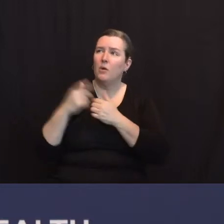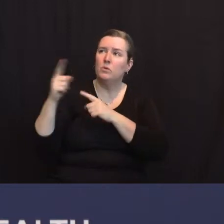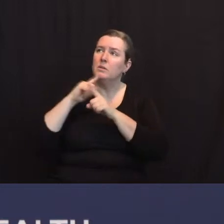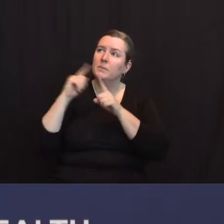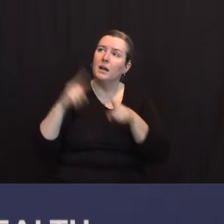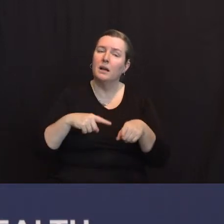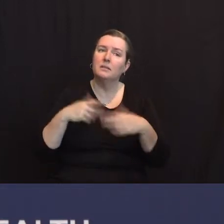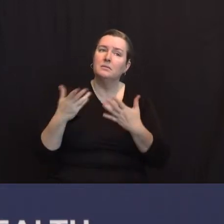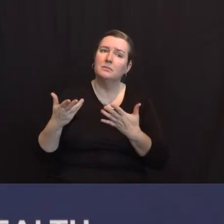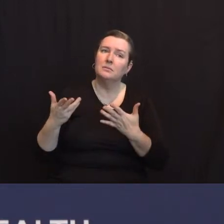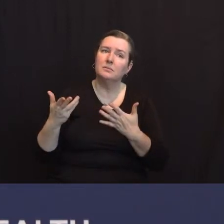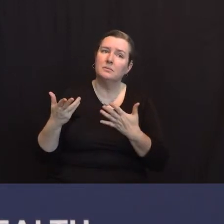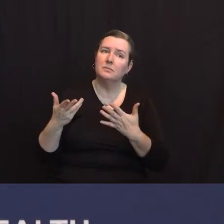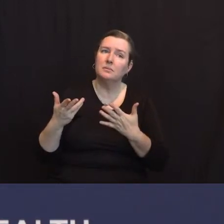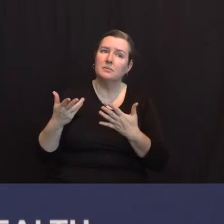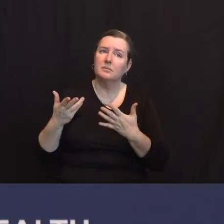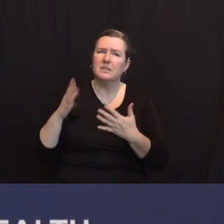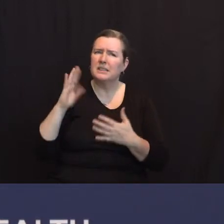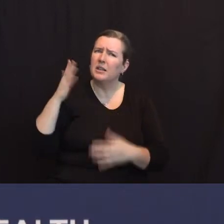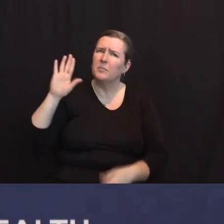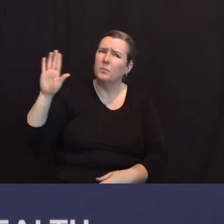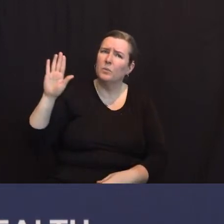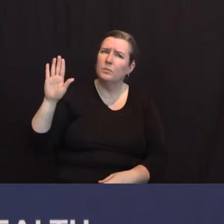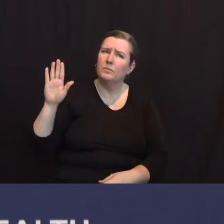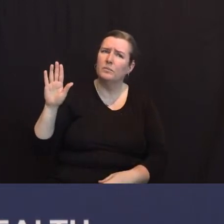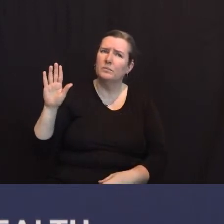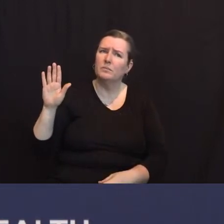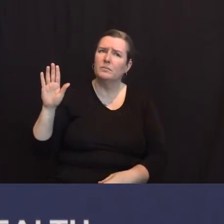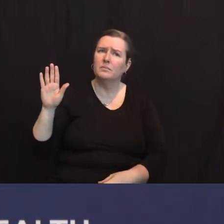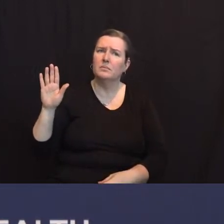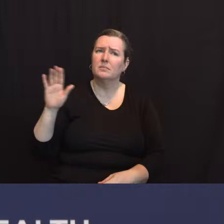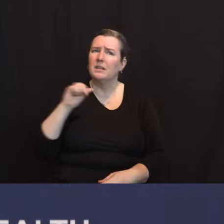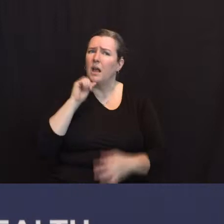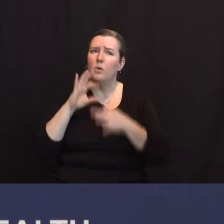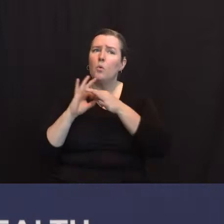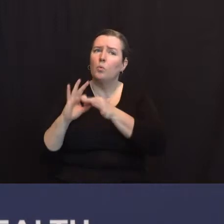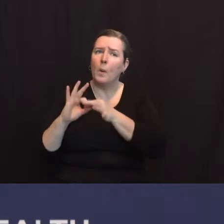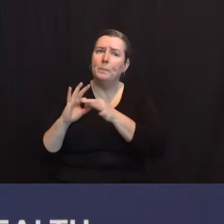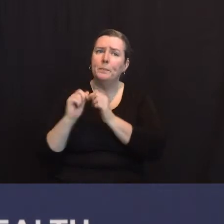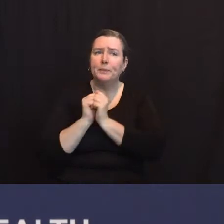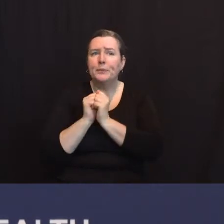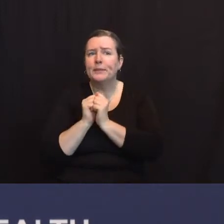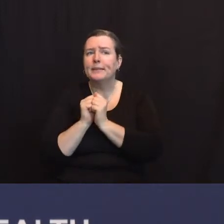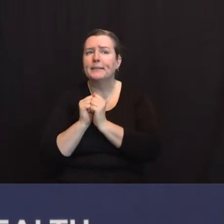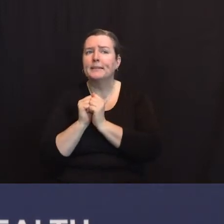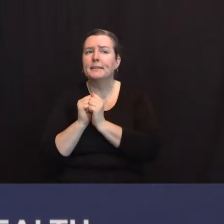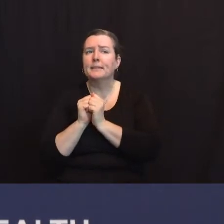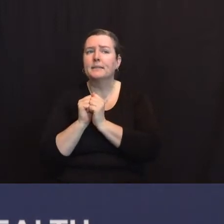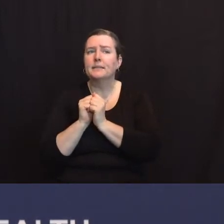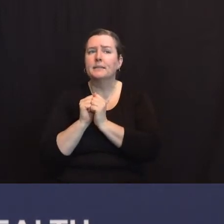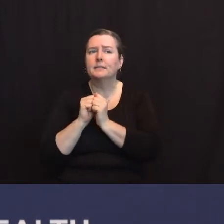to have people such as the health commissioner appear, and I'm just curious why that is. Thank you.